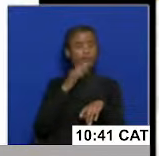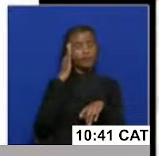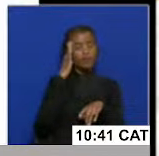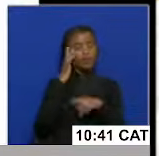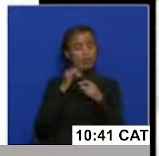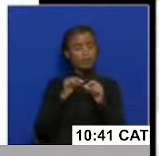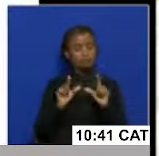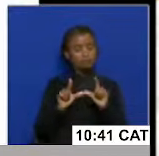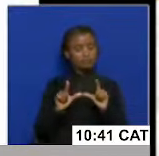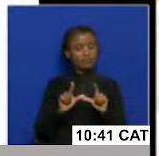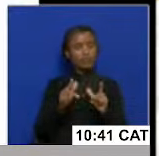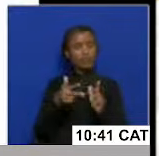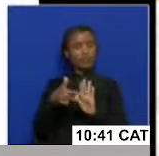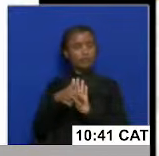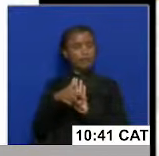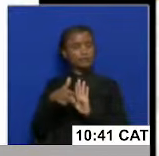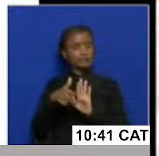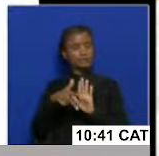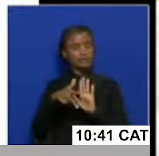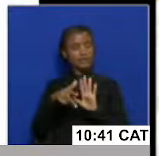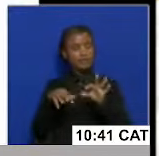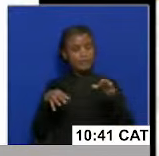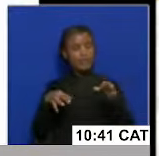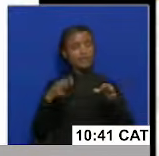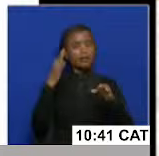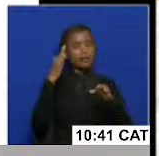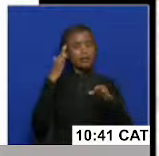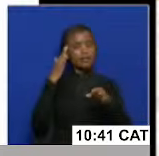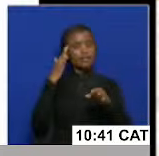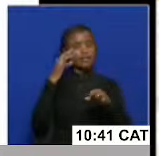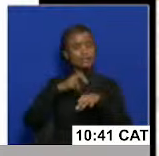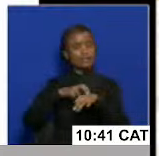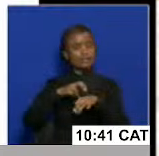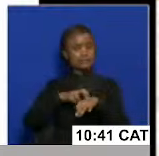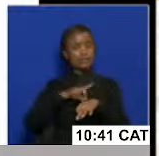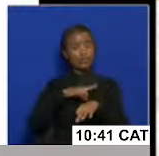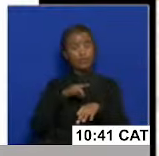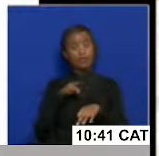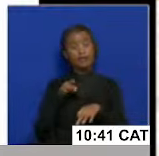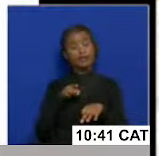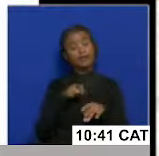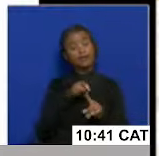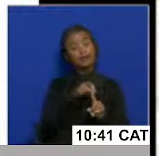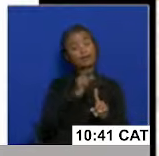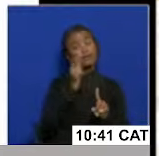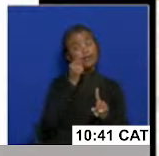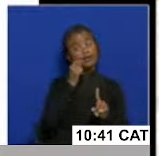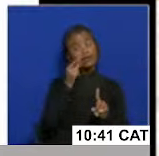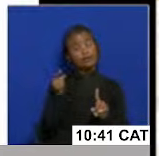While we were on the call, the man spoke to the owner and asked him if he had the permits.